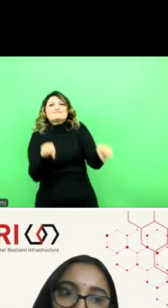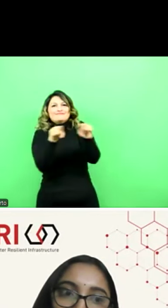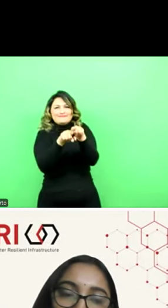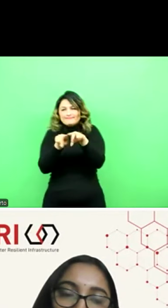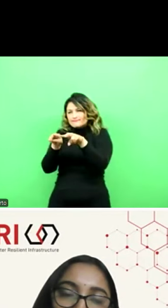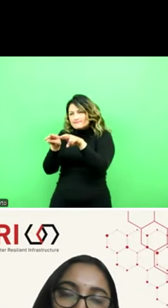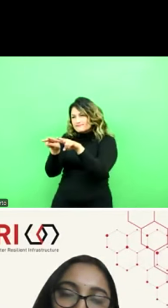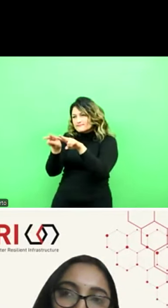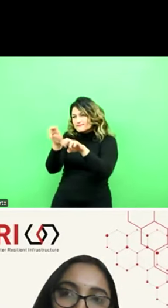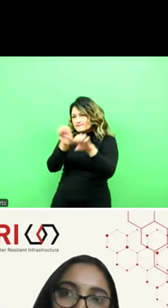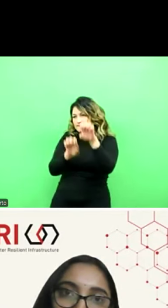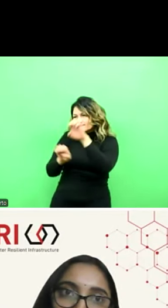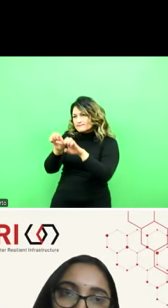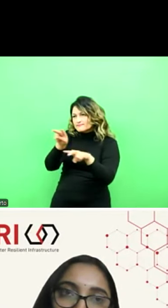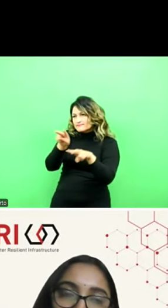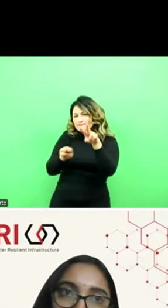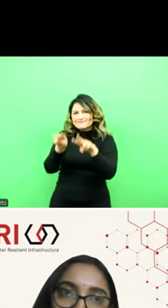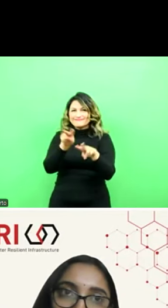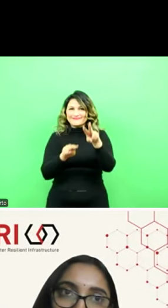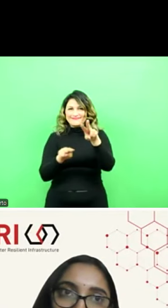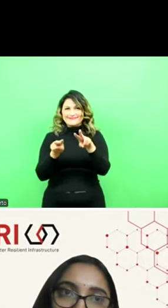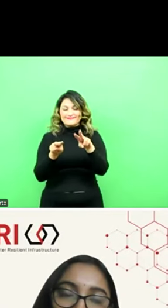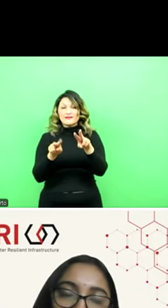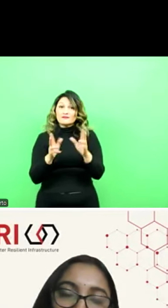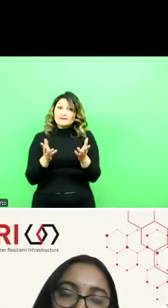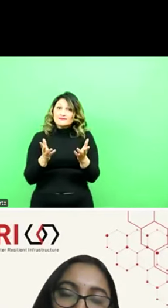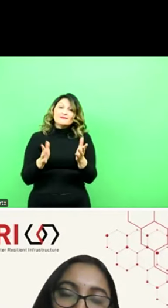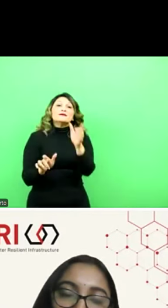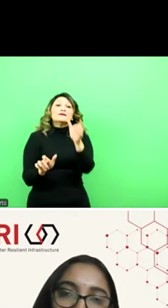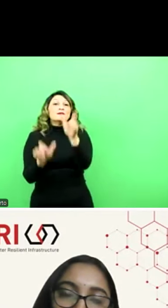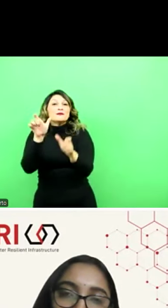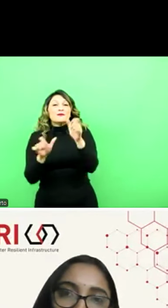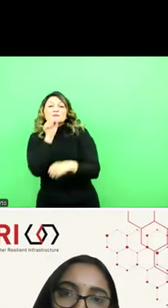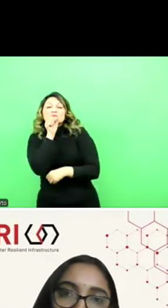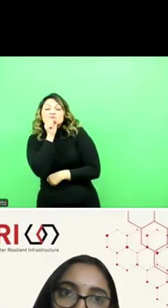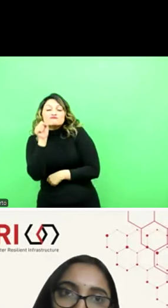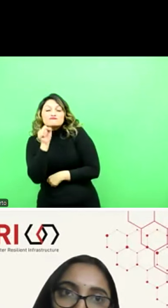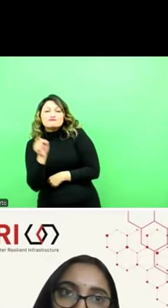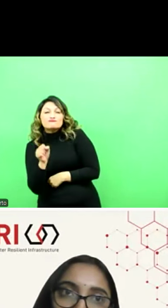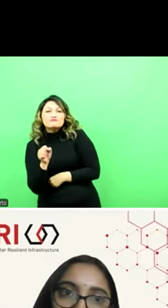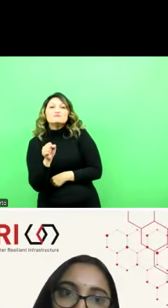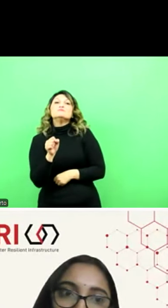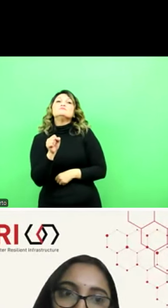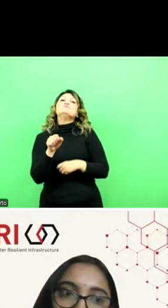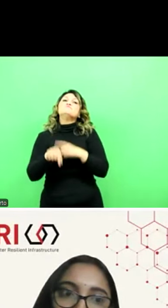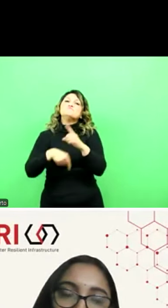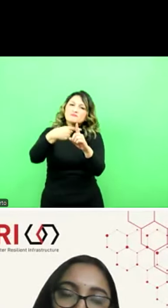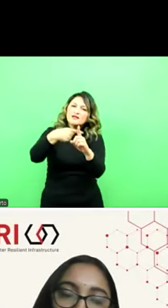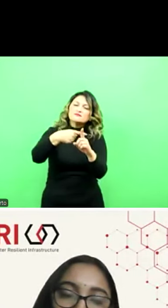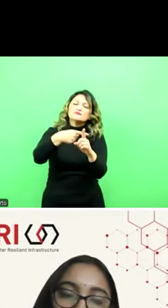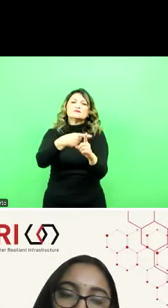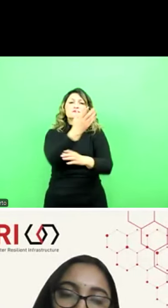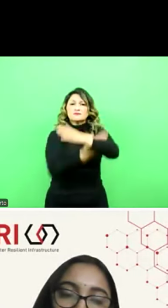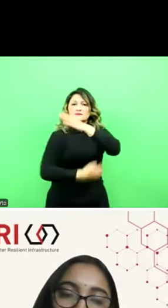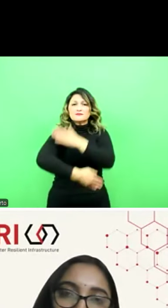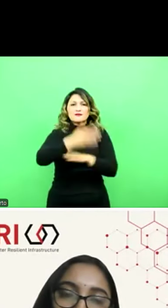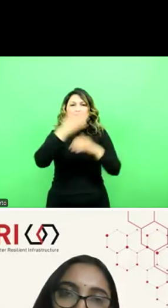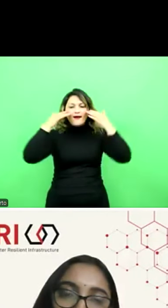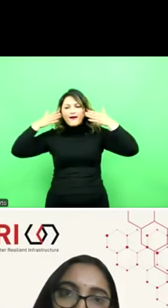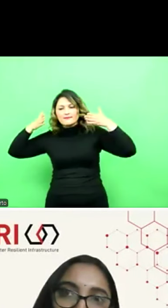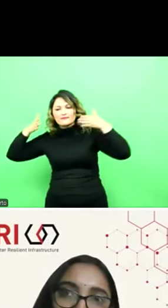as again, Dr. Hamid had highlighted, that risk and resilience assessment of the hospitals, capacity building, one of the most important factors.